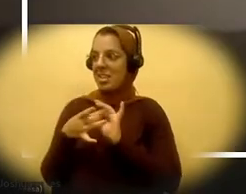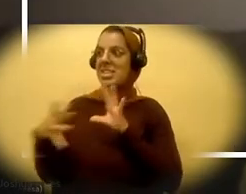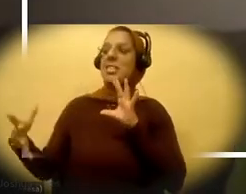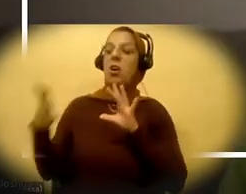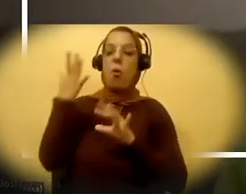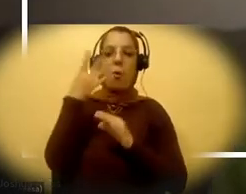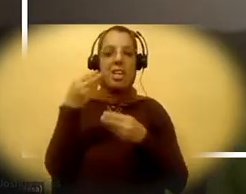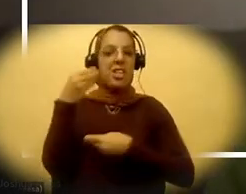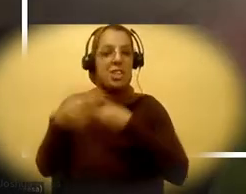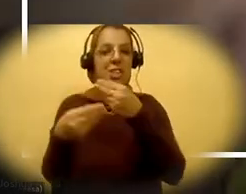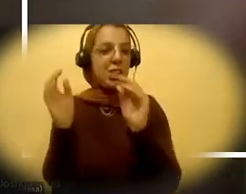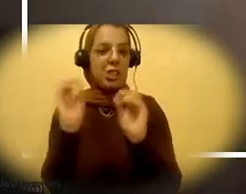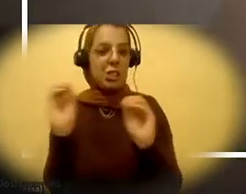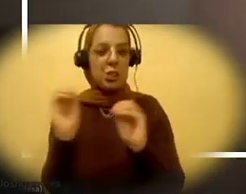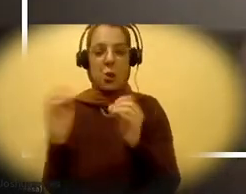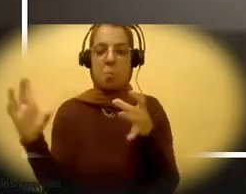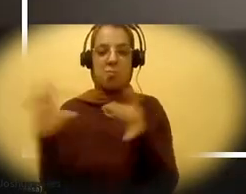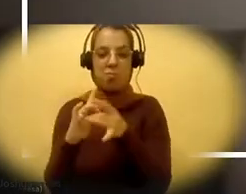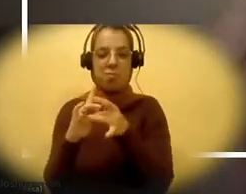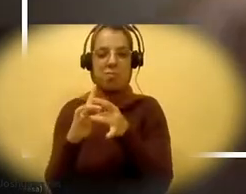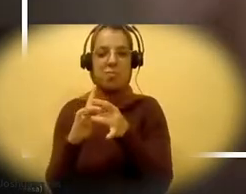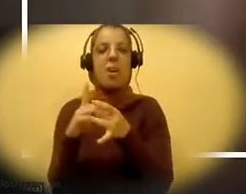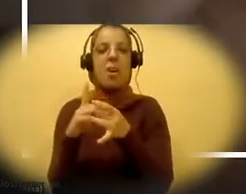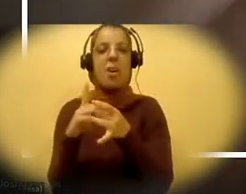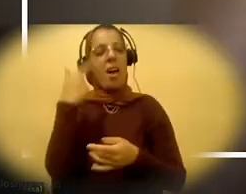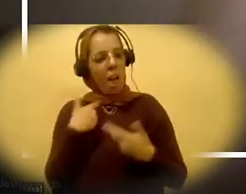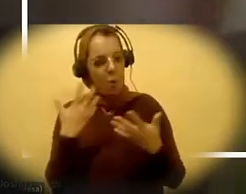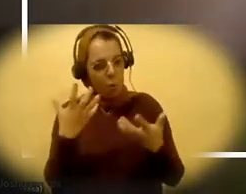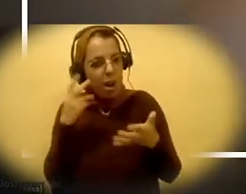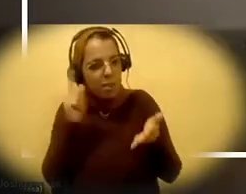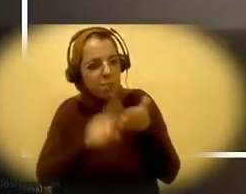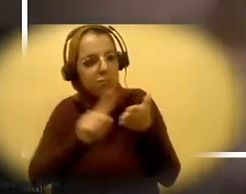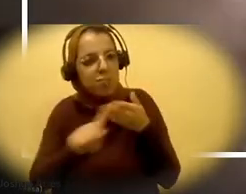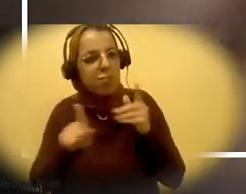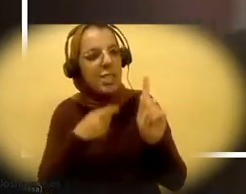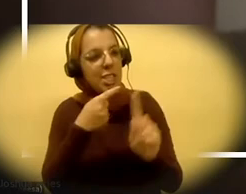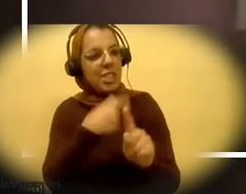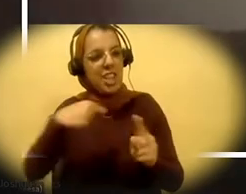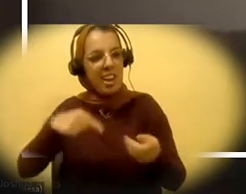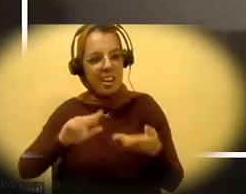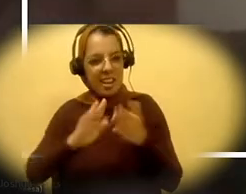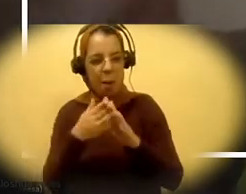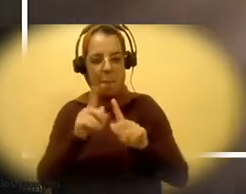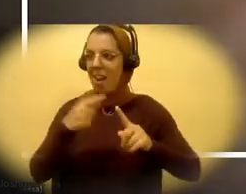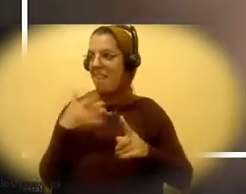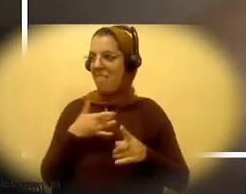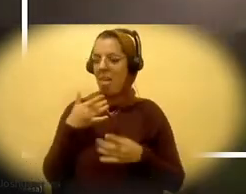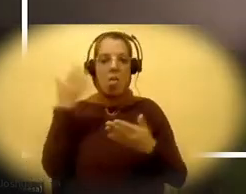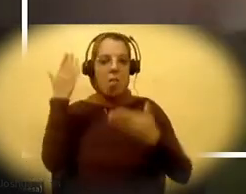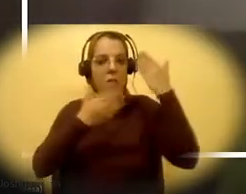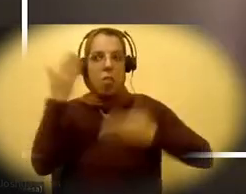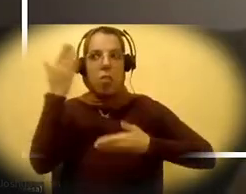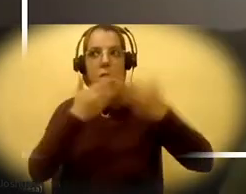too, but then for some reason it just doesn't really cross my mind. So that itself could just even be a statement as to